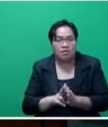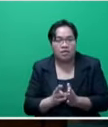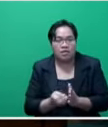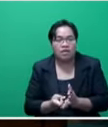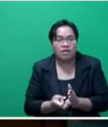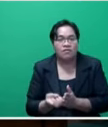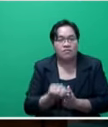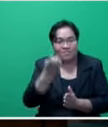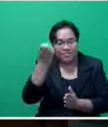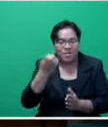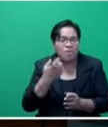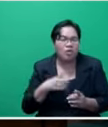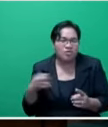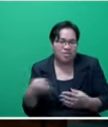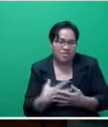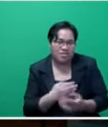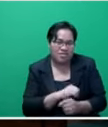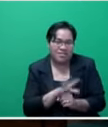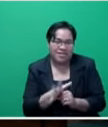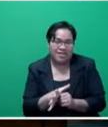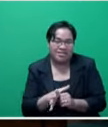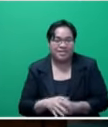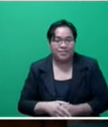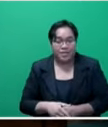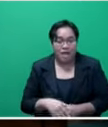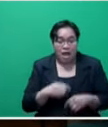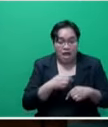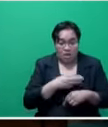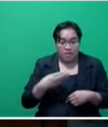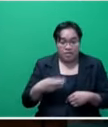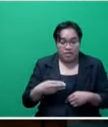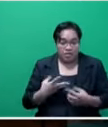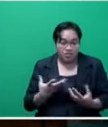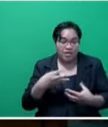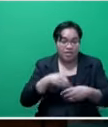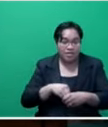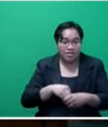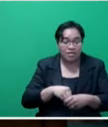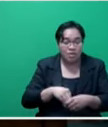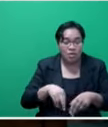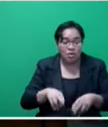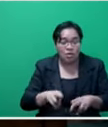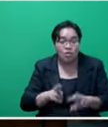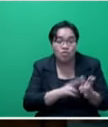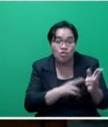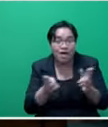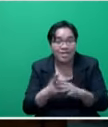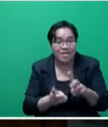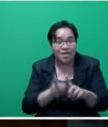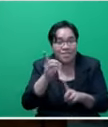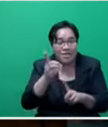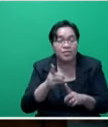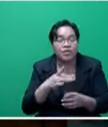impacts of COVID-19. Mr. Speaker, sir, the Ministry, through the Integrated Rural Development Framework,